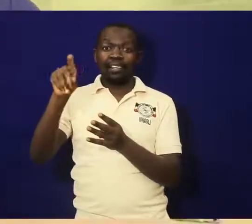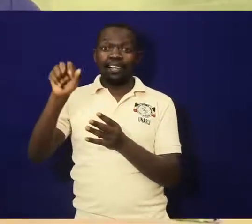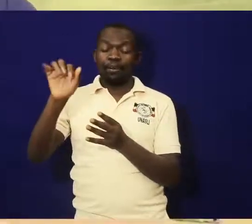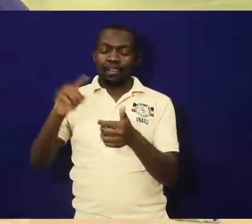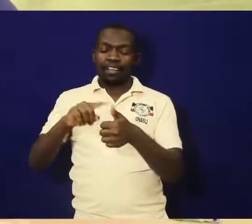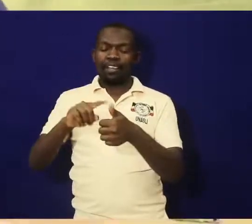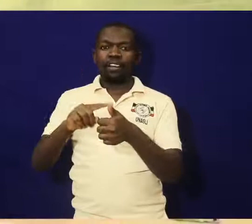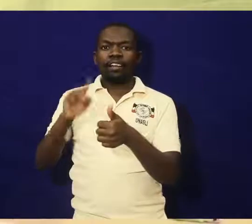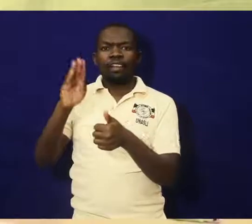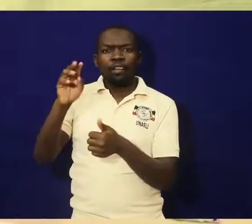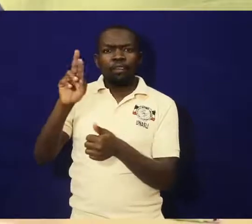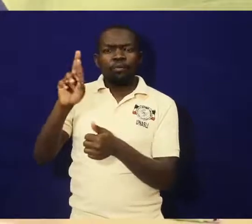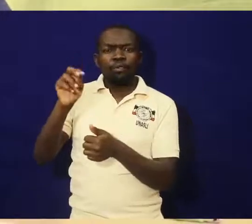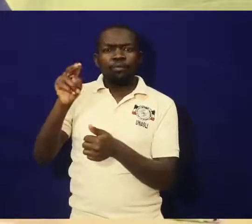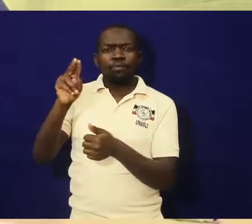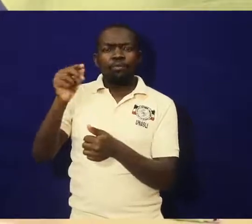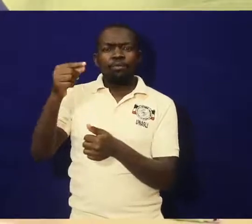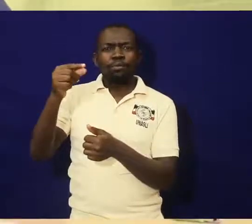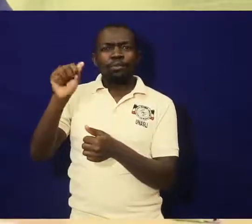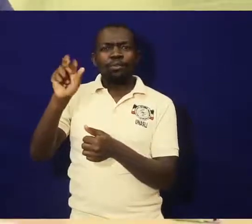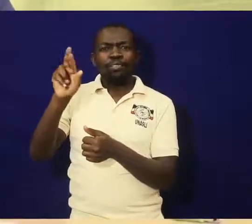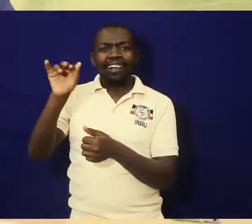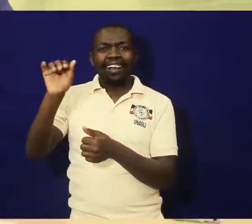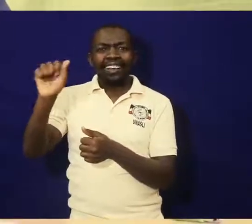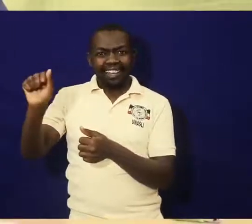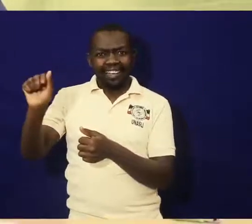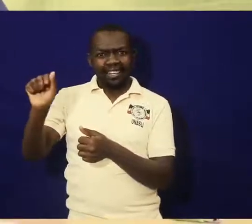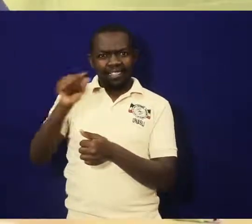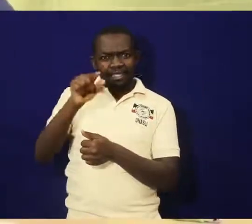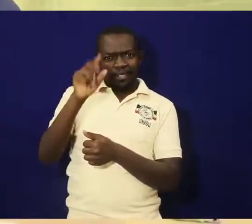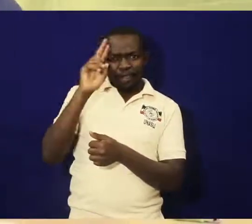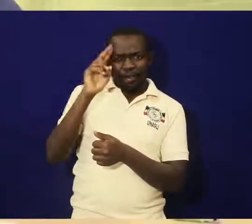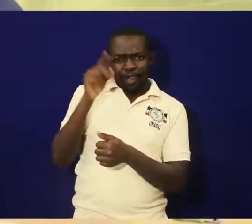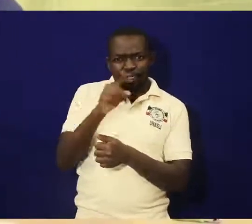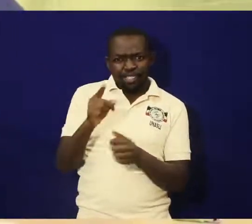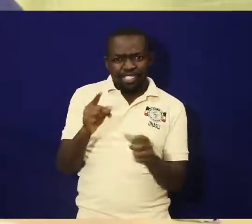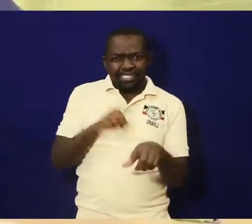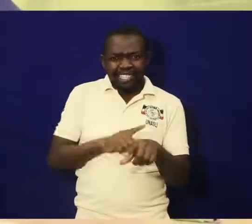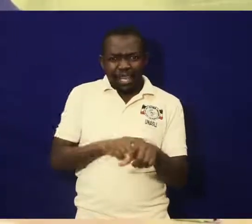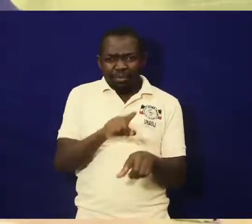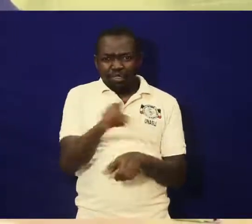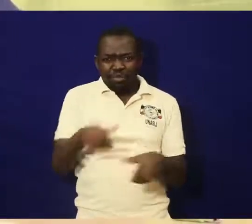Do you still remember those small fights at home when you were young?